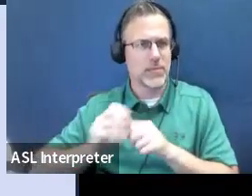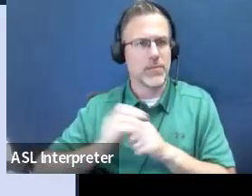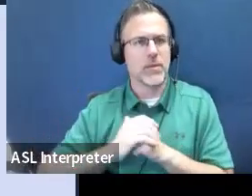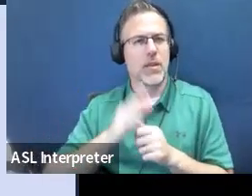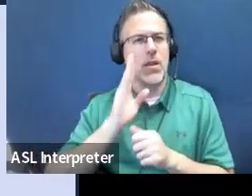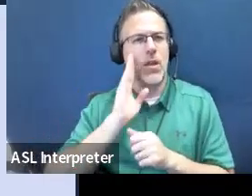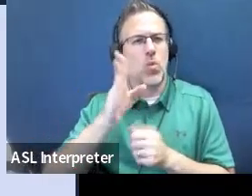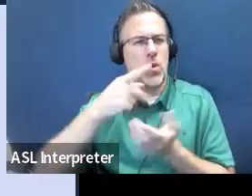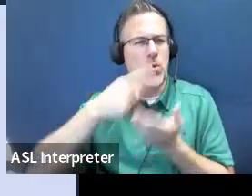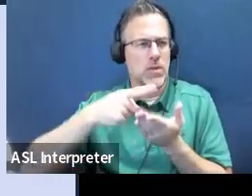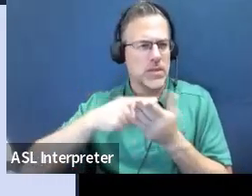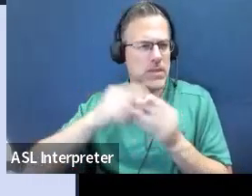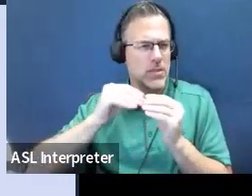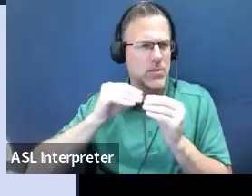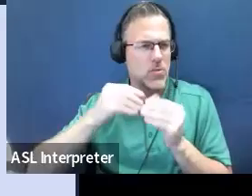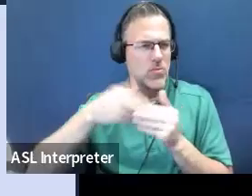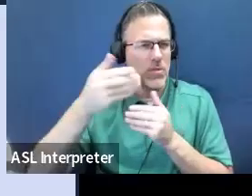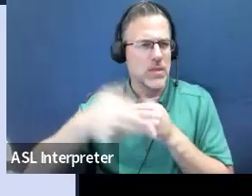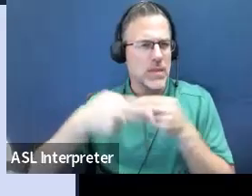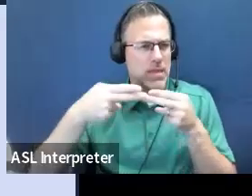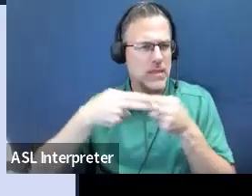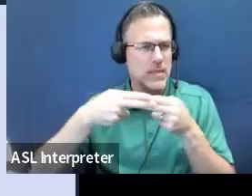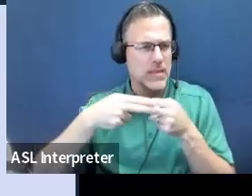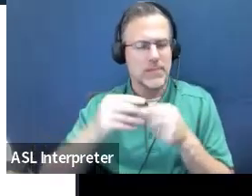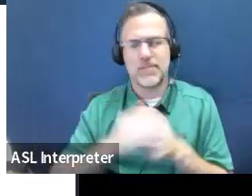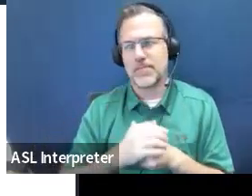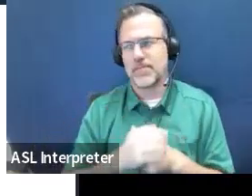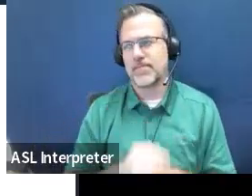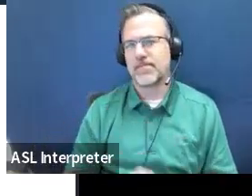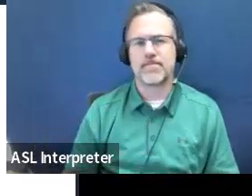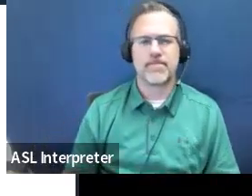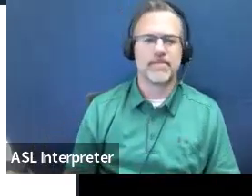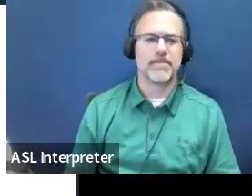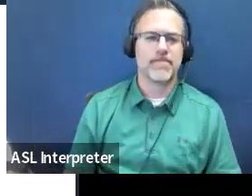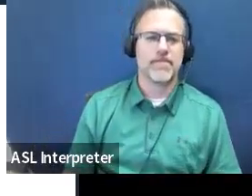about that within the next slides.